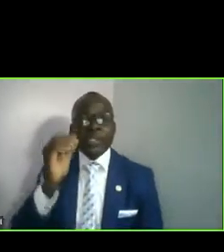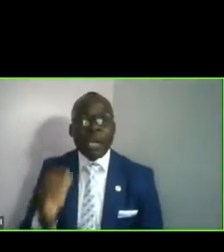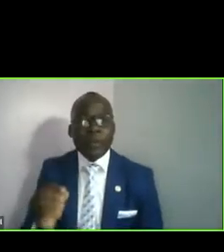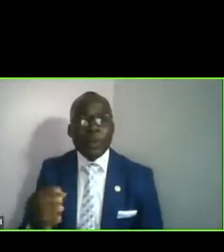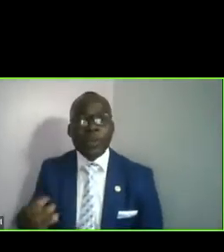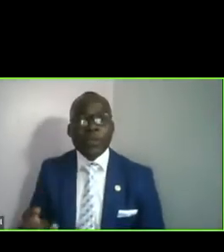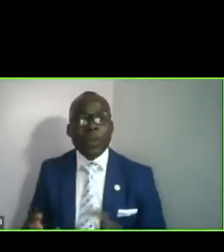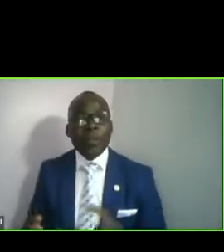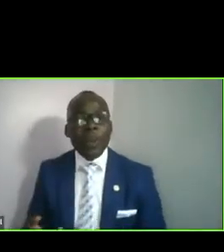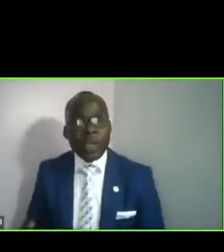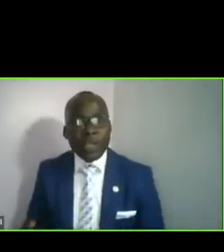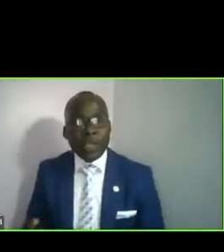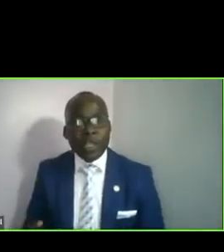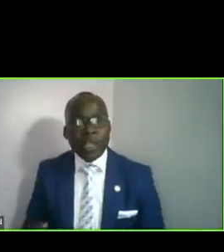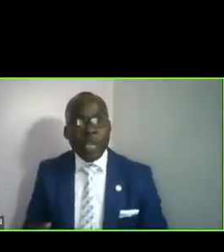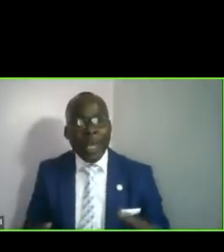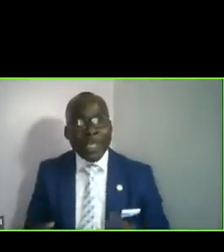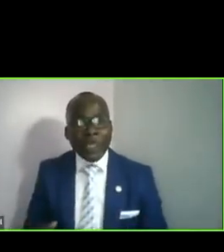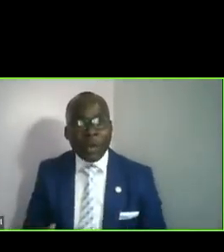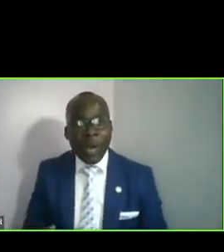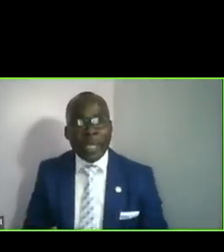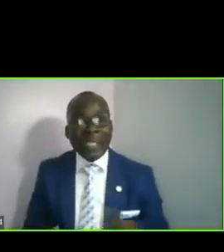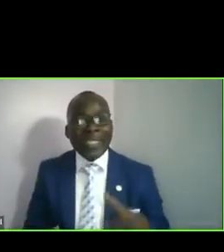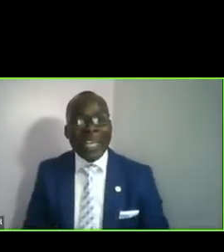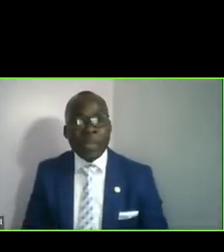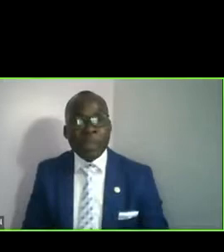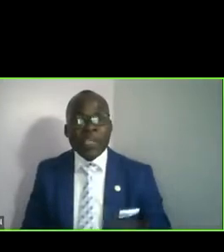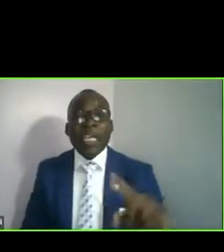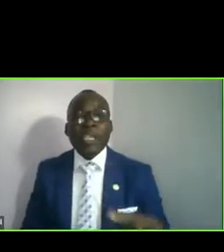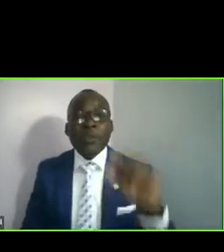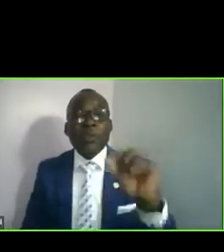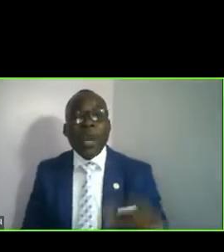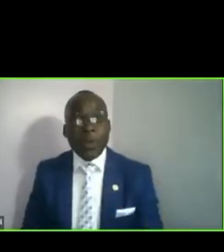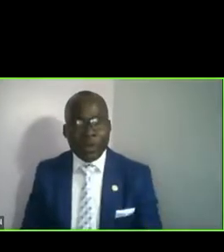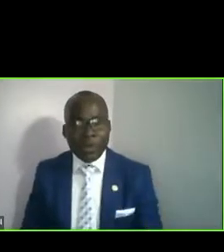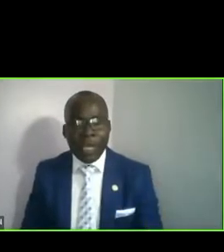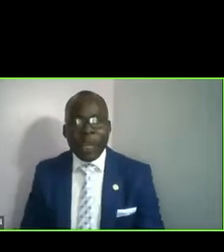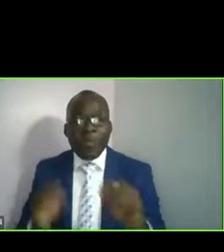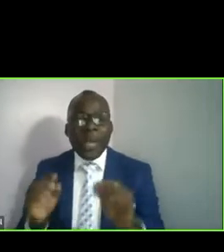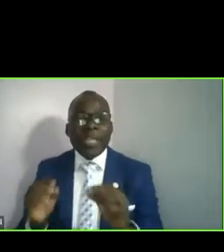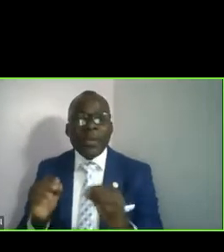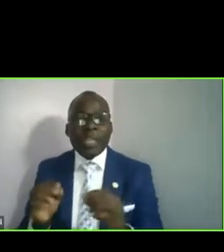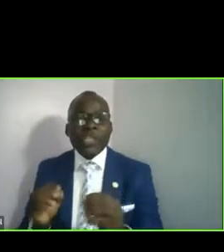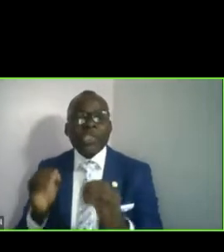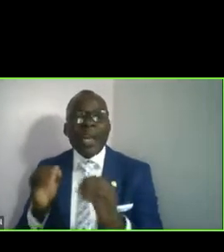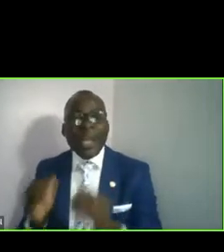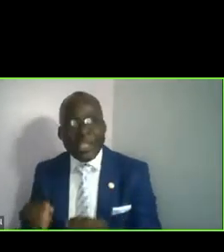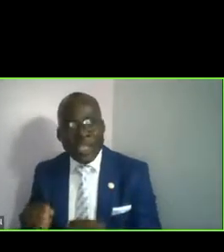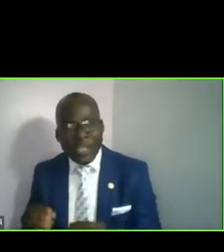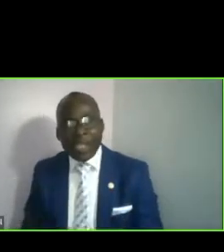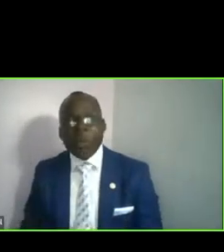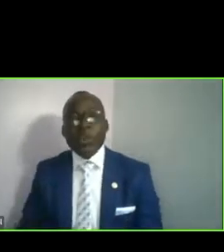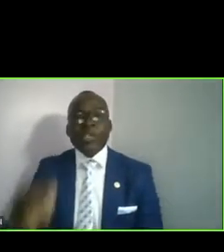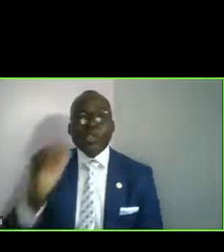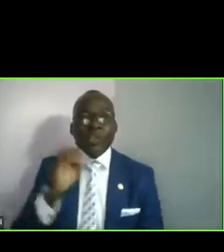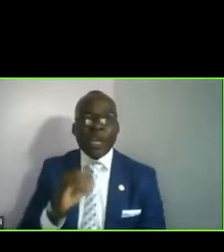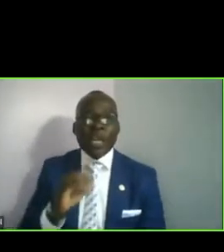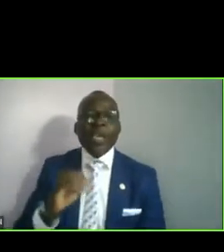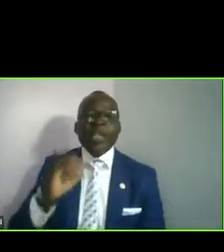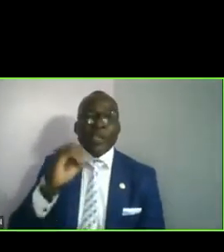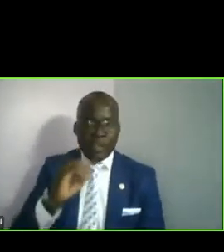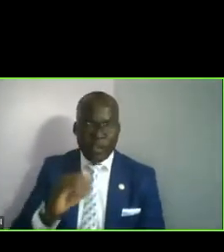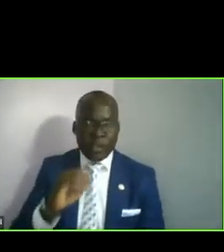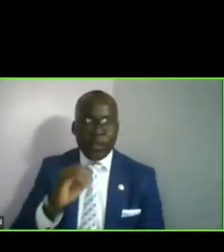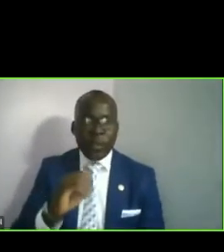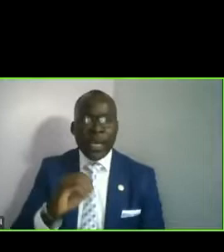the preserve of the board, the EXCO, and the TRP, talent review panel. They are the ones charged with